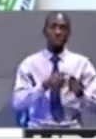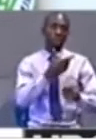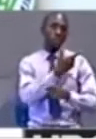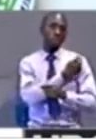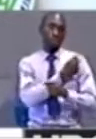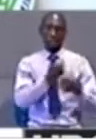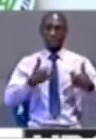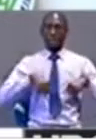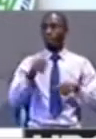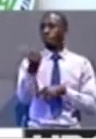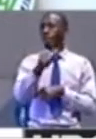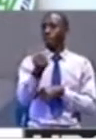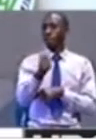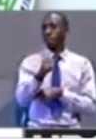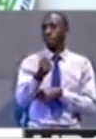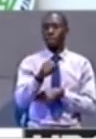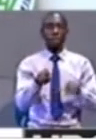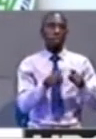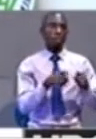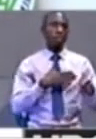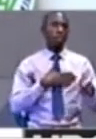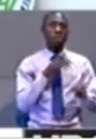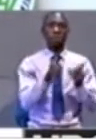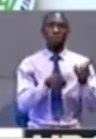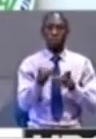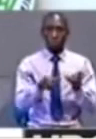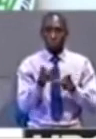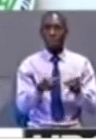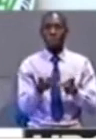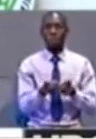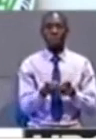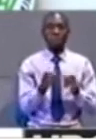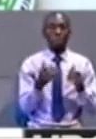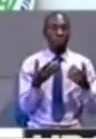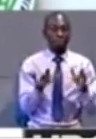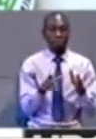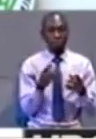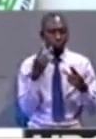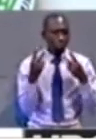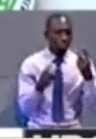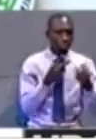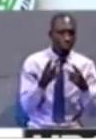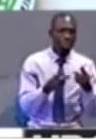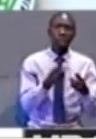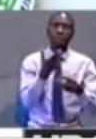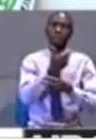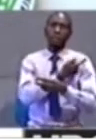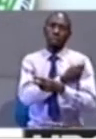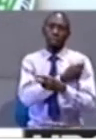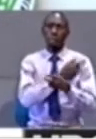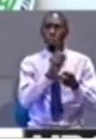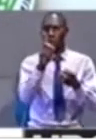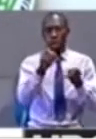I'm also making my people look at all these vaccines. The one of Oxford,